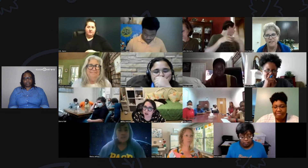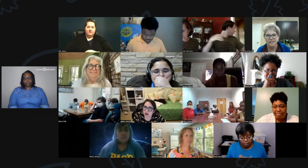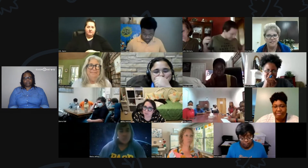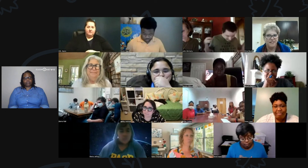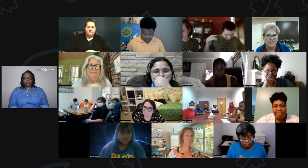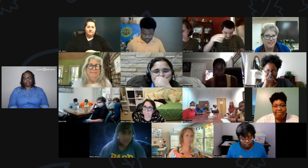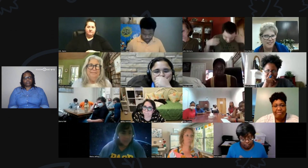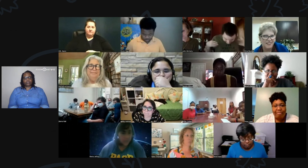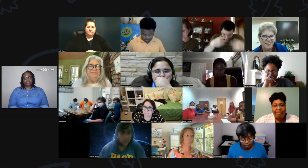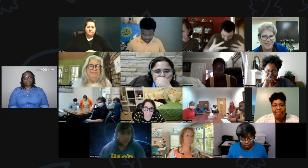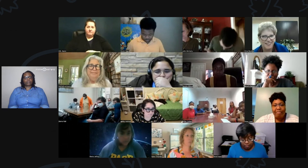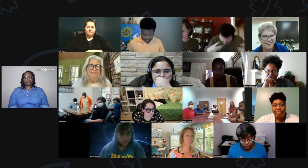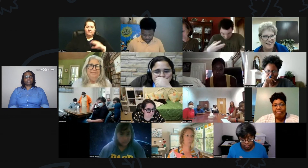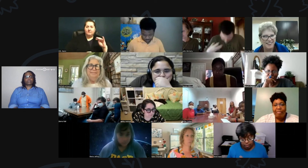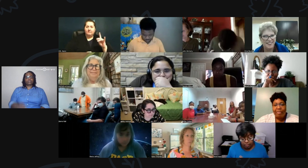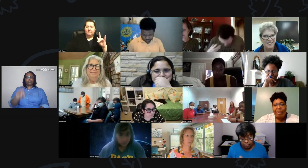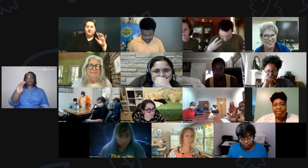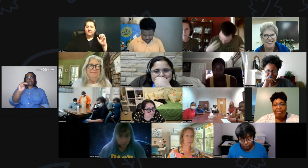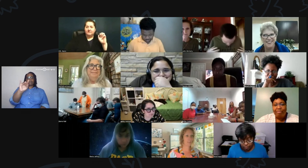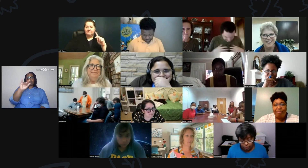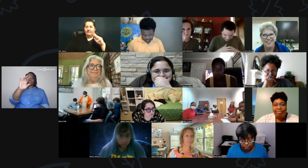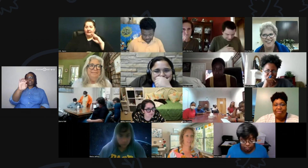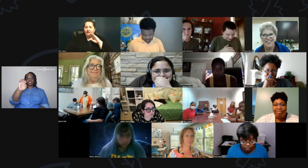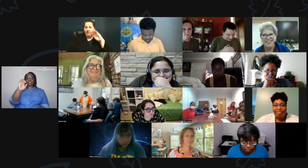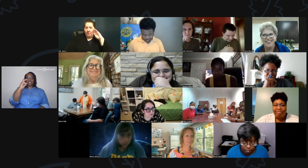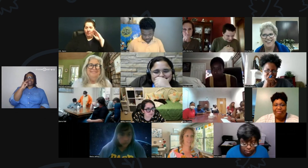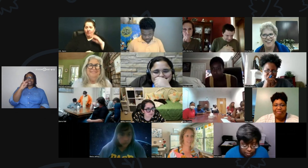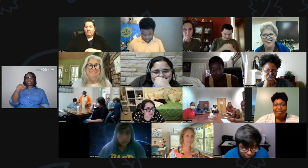I see Michelle's back at home.